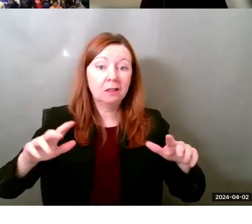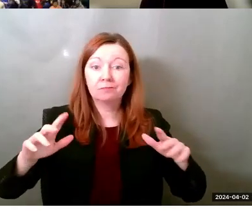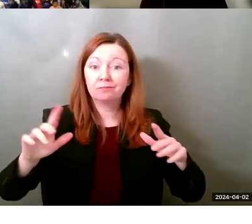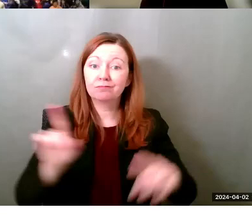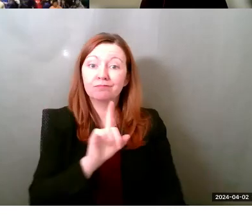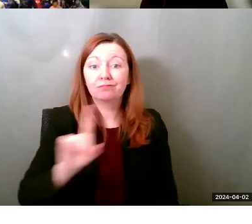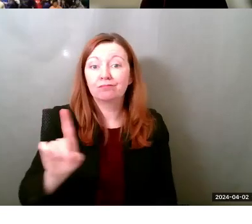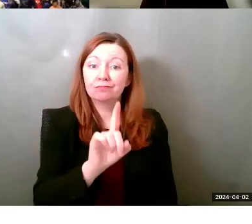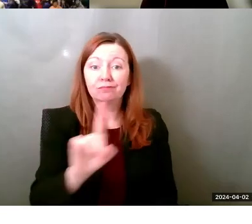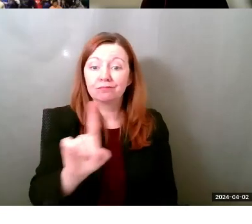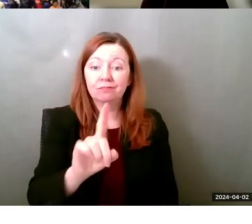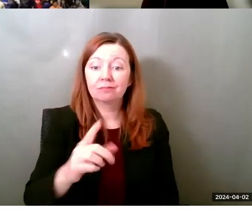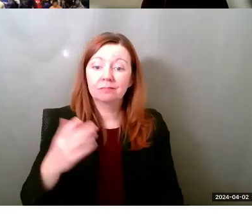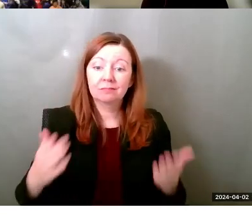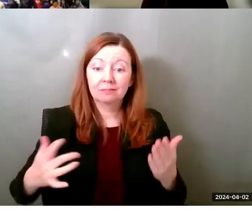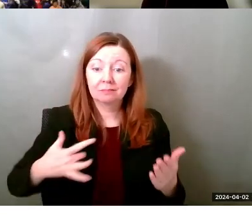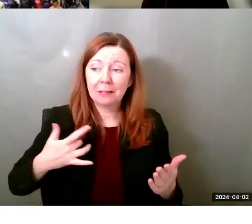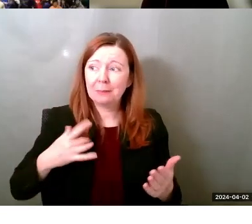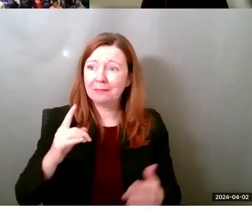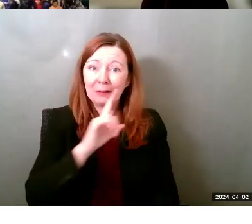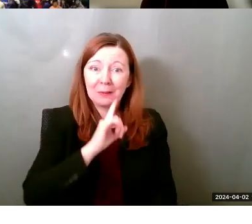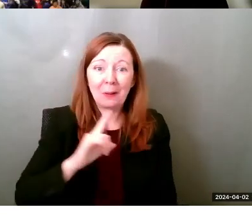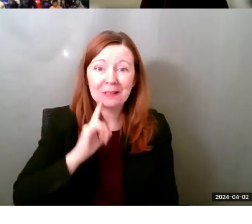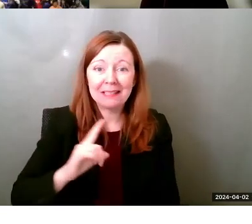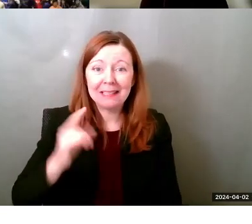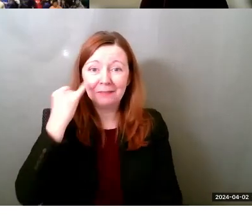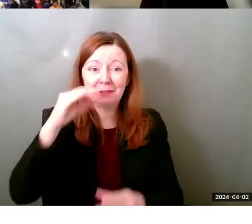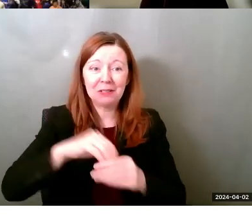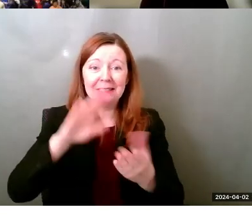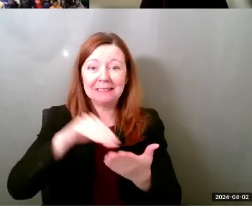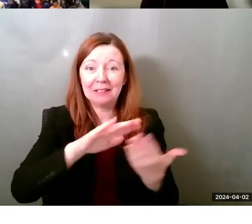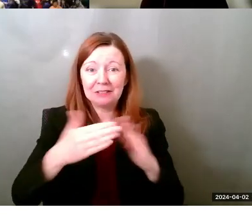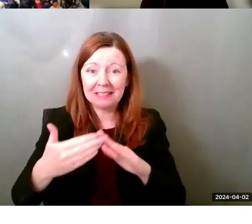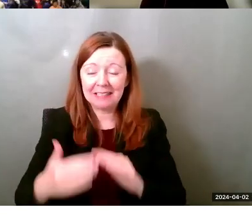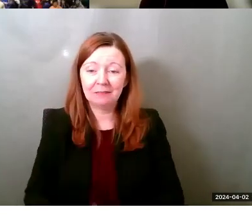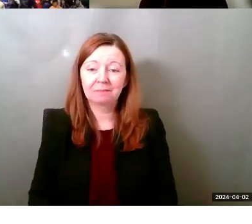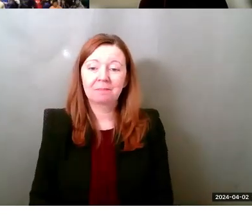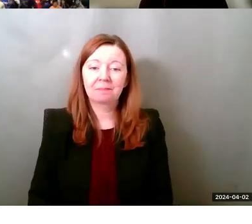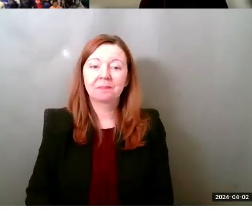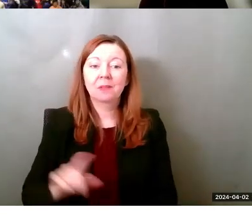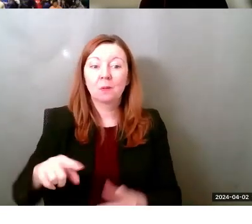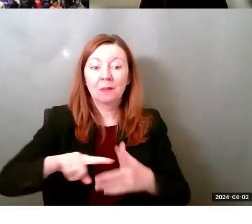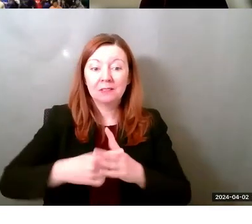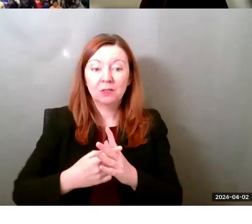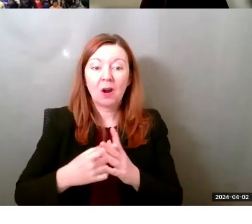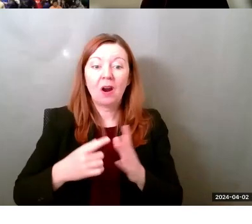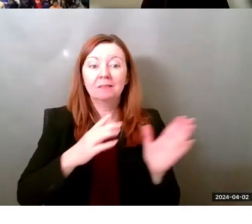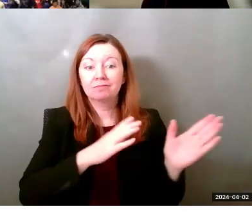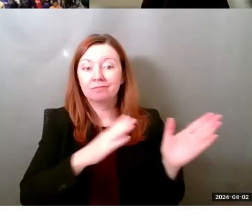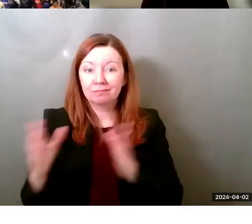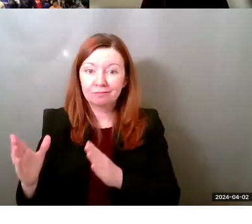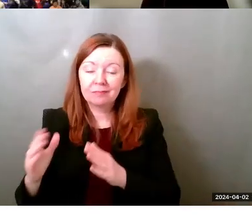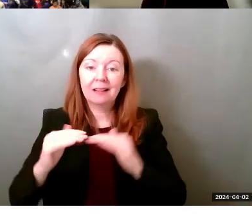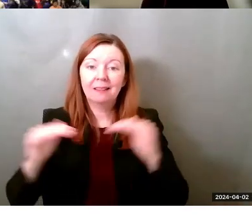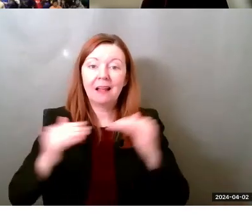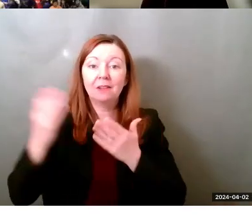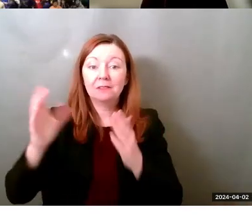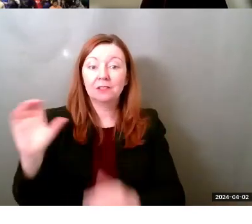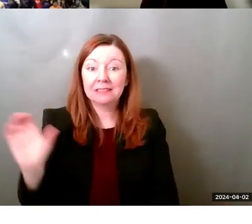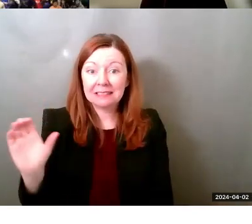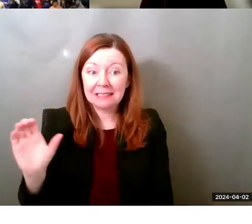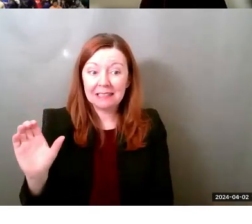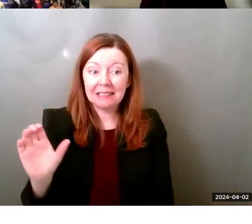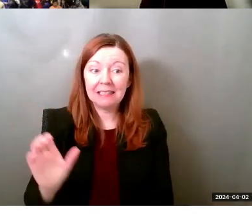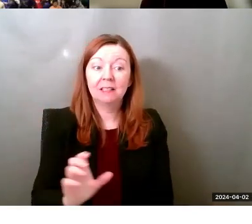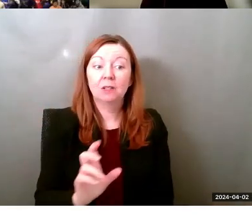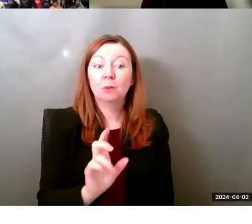way. You might even feel a little bit lonely, especially if you're in Center City. When we start to move into sort of a level of service C or a